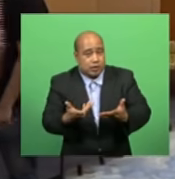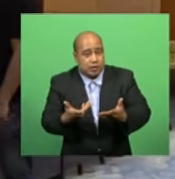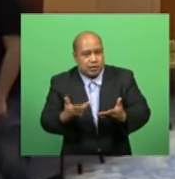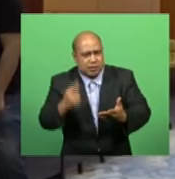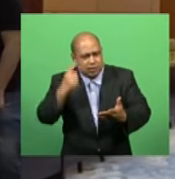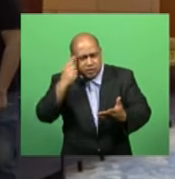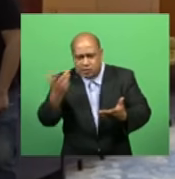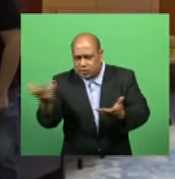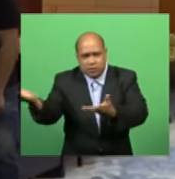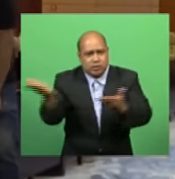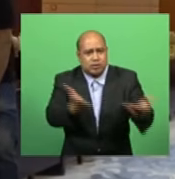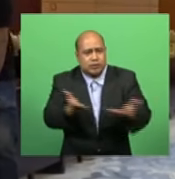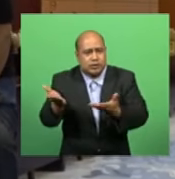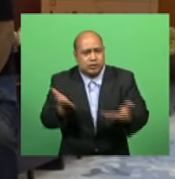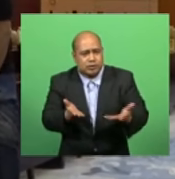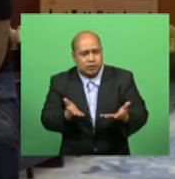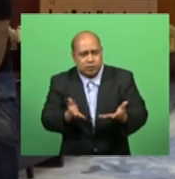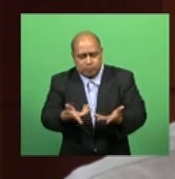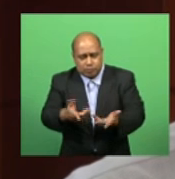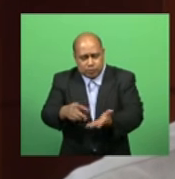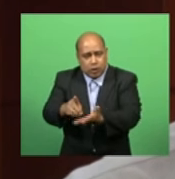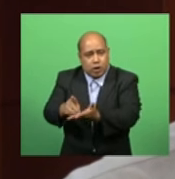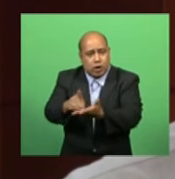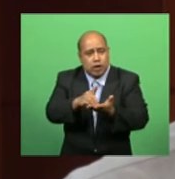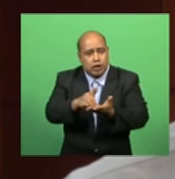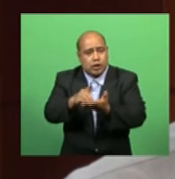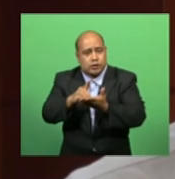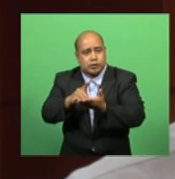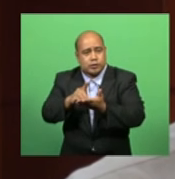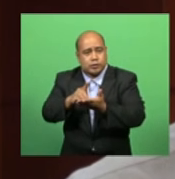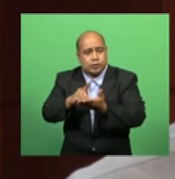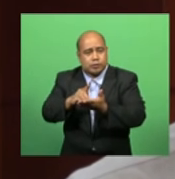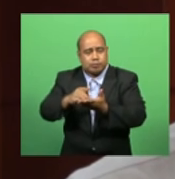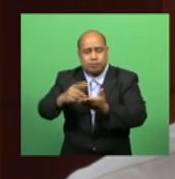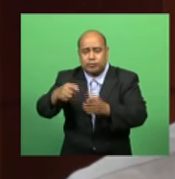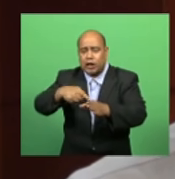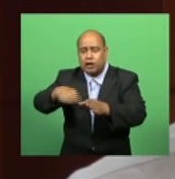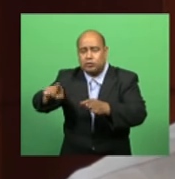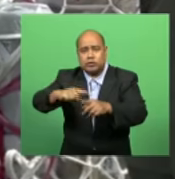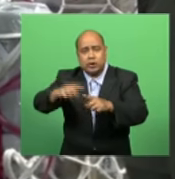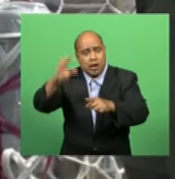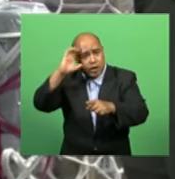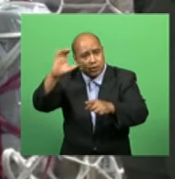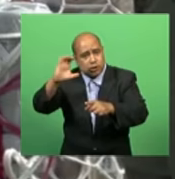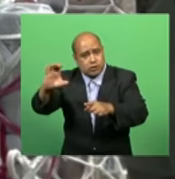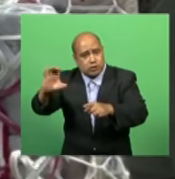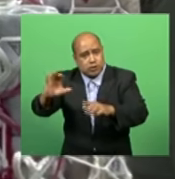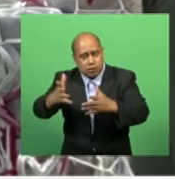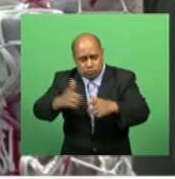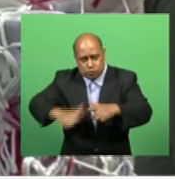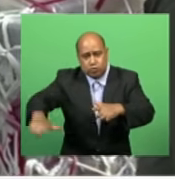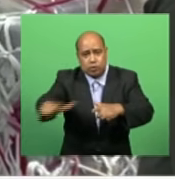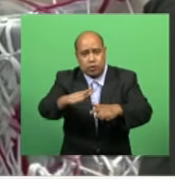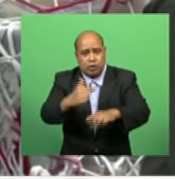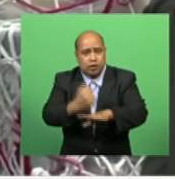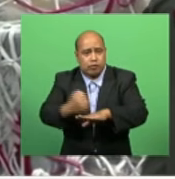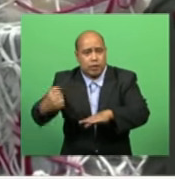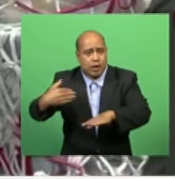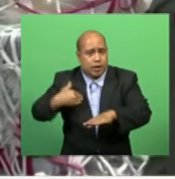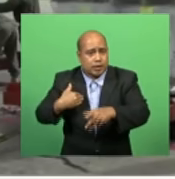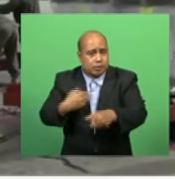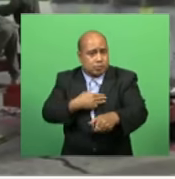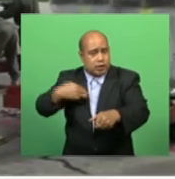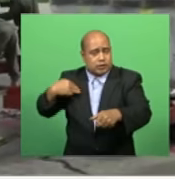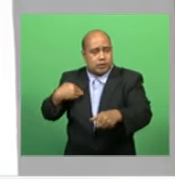for Friendship with Foreign Countries by our local government, Guangdong Province. Health Minister Dr. Ifiremi